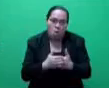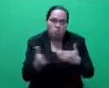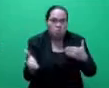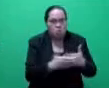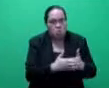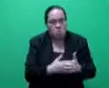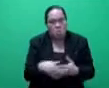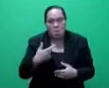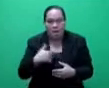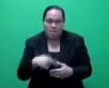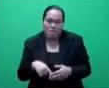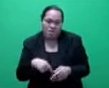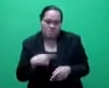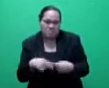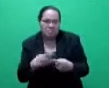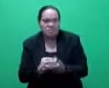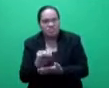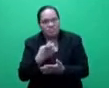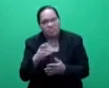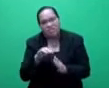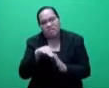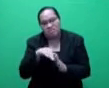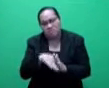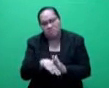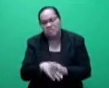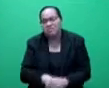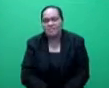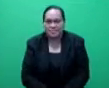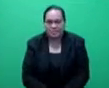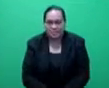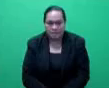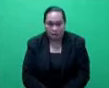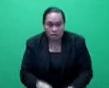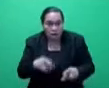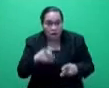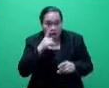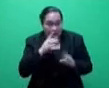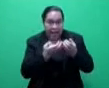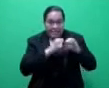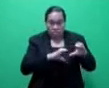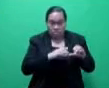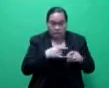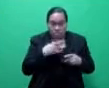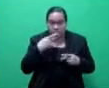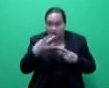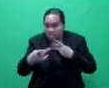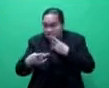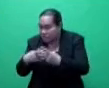due to the ongoing economic fallout. Physical checks were made by the councils in their